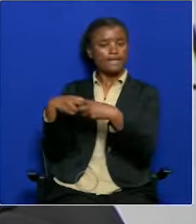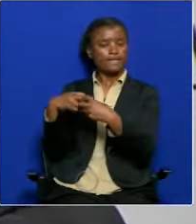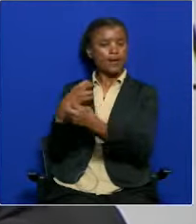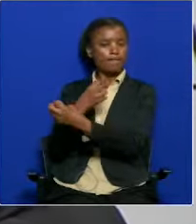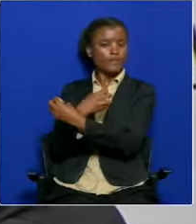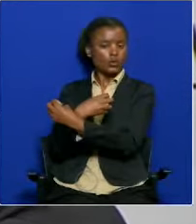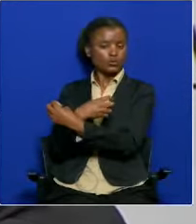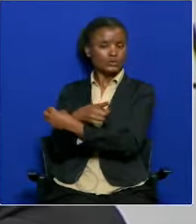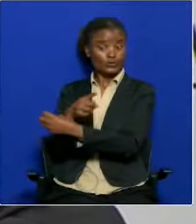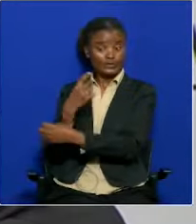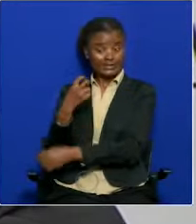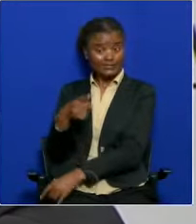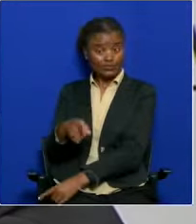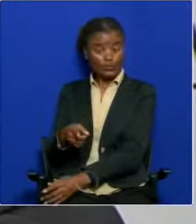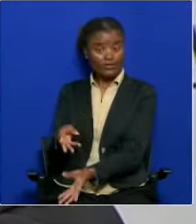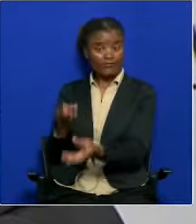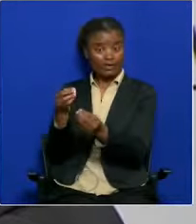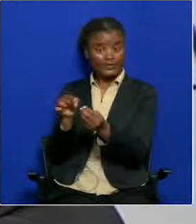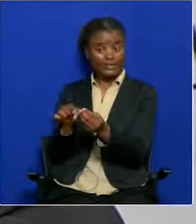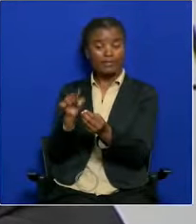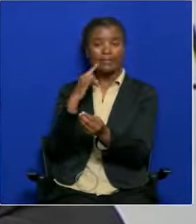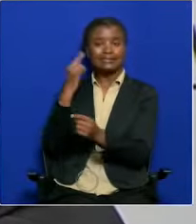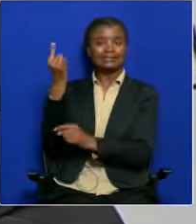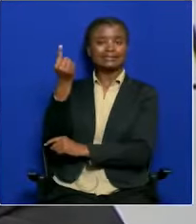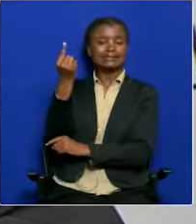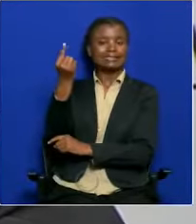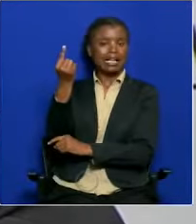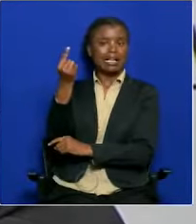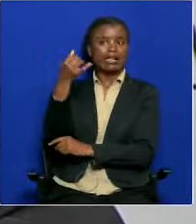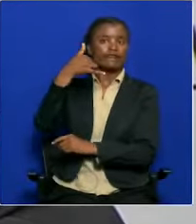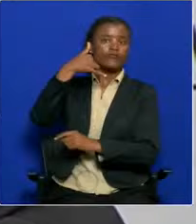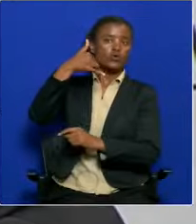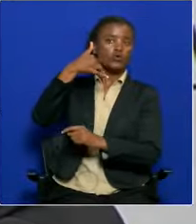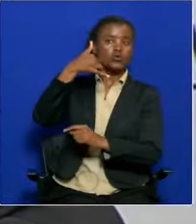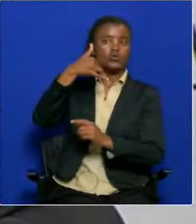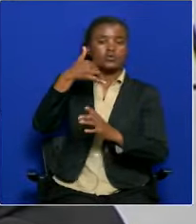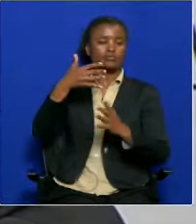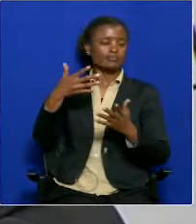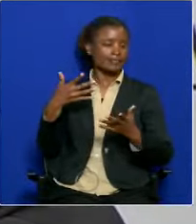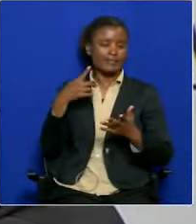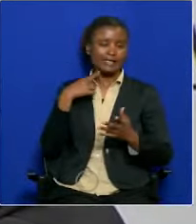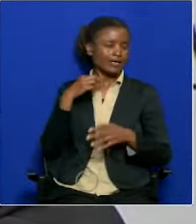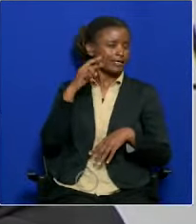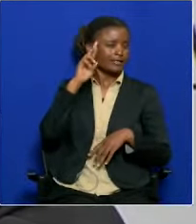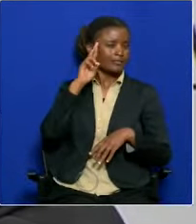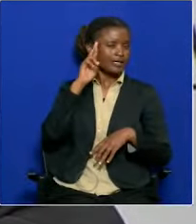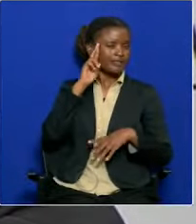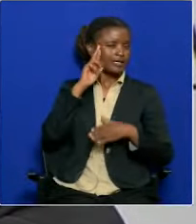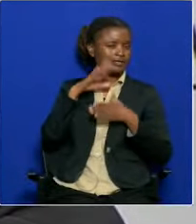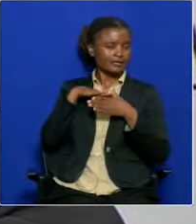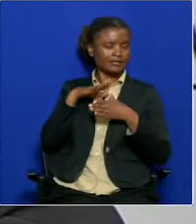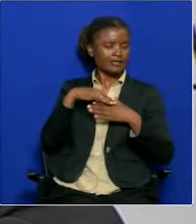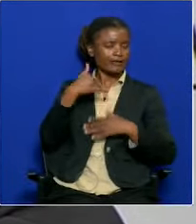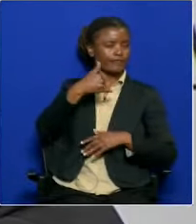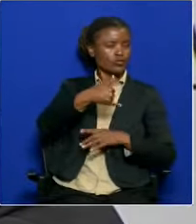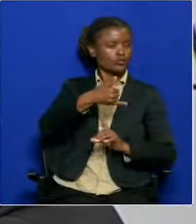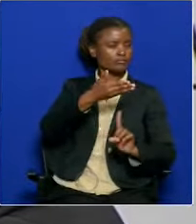I don't see the reason why I could have phoned him. But I remember there was somebody whom we